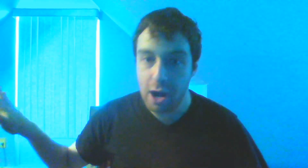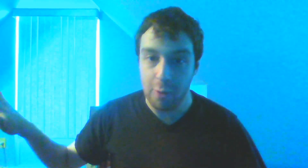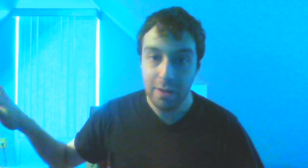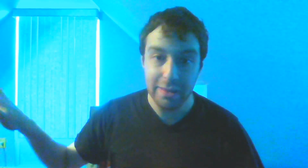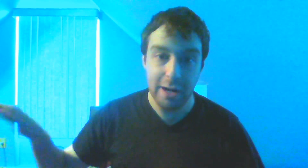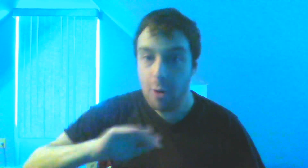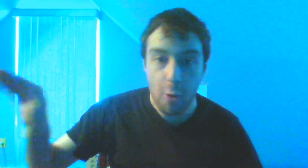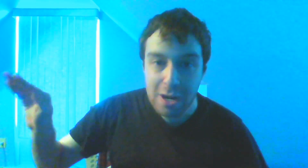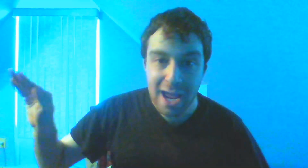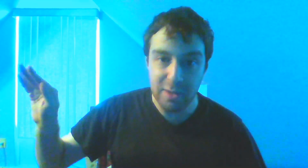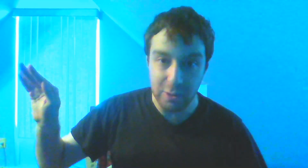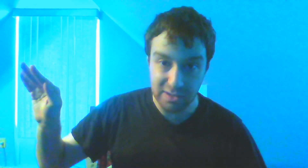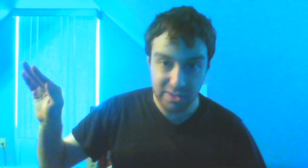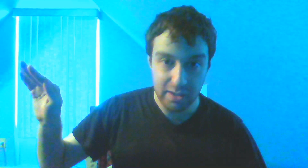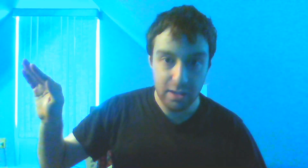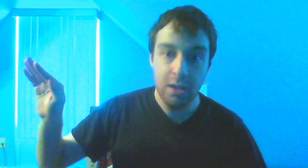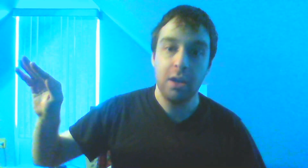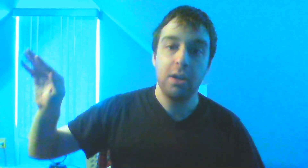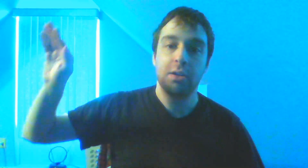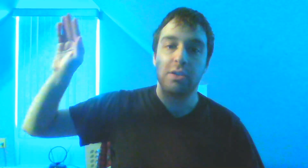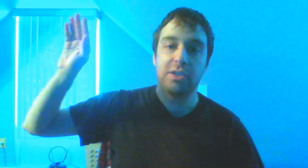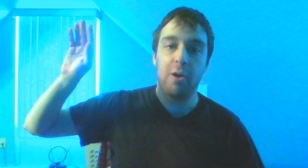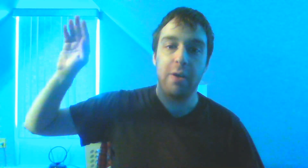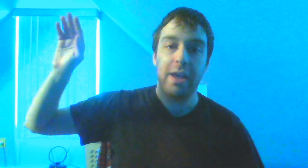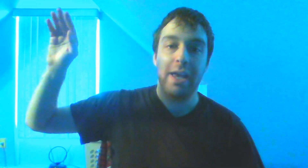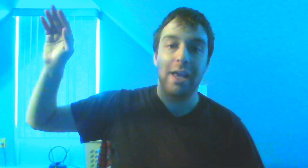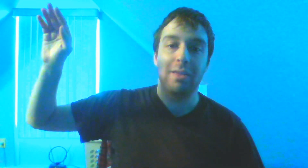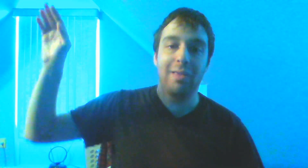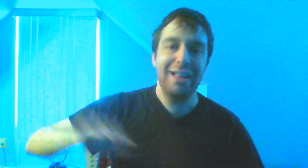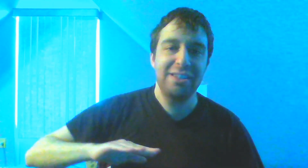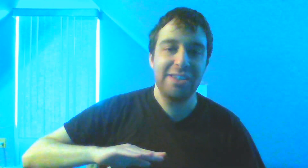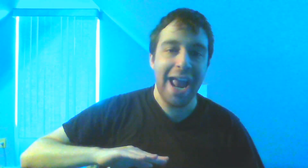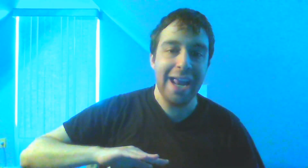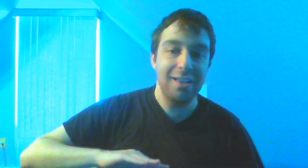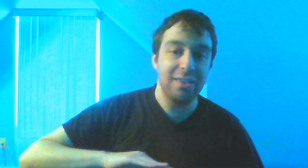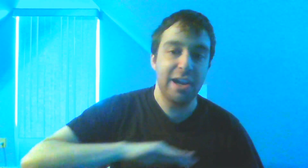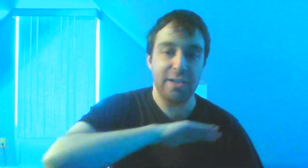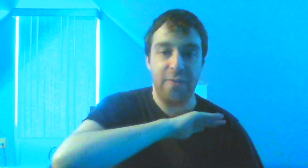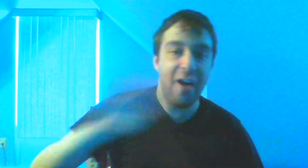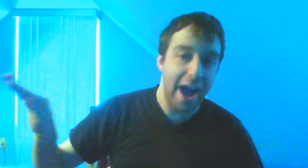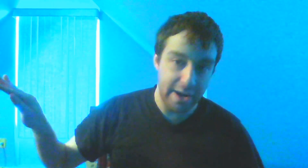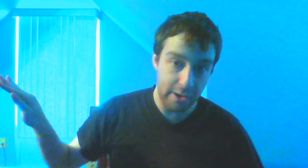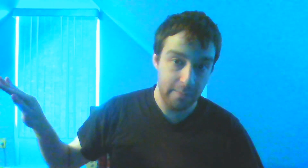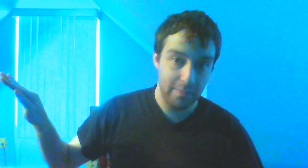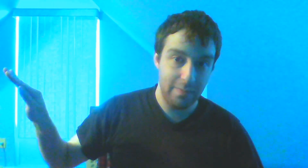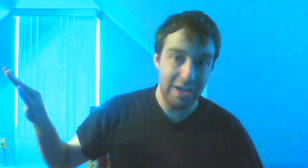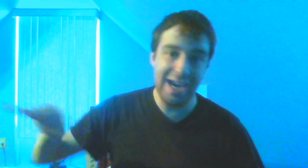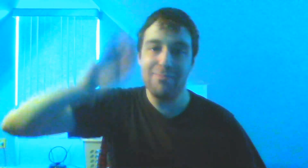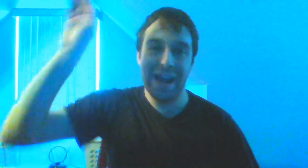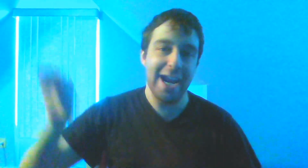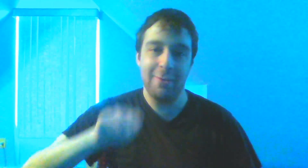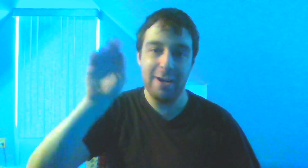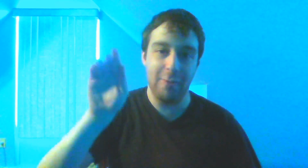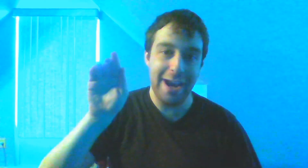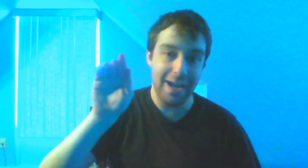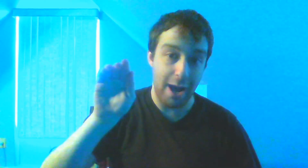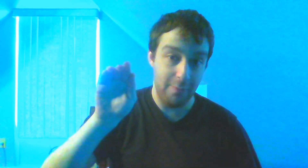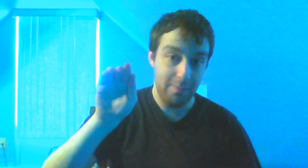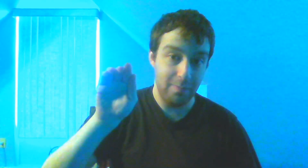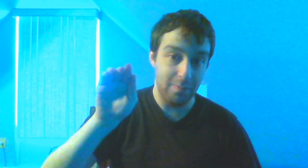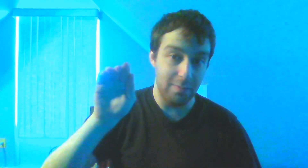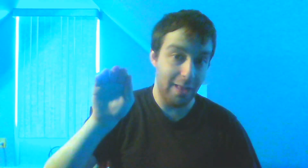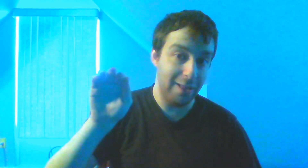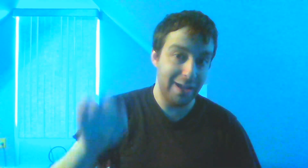ready to go. Their own ambulance. So, let's say there's a fire in my area right